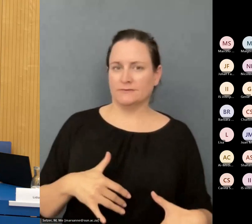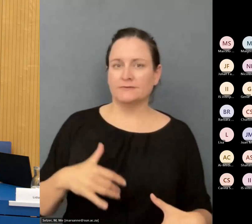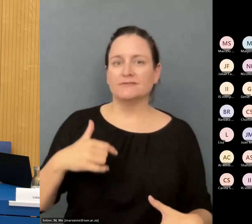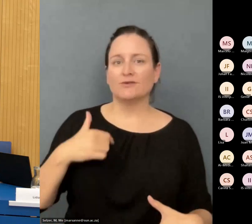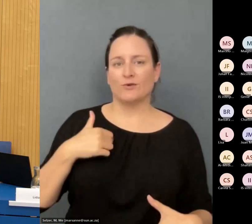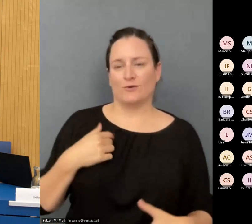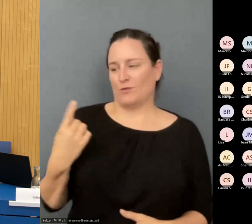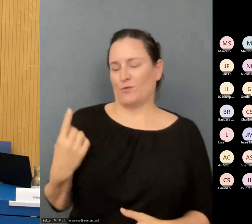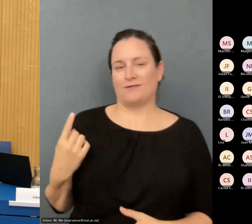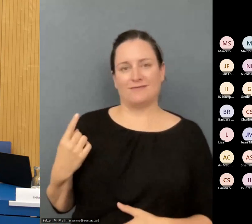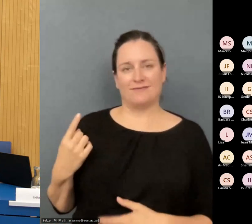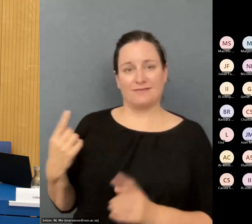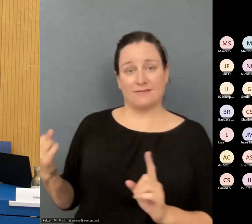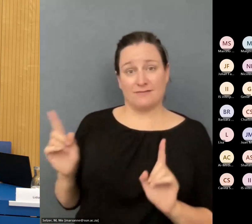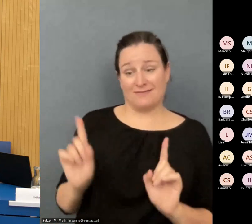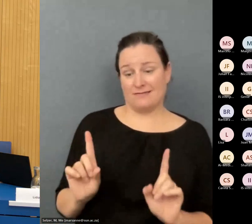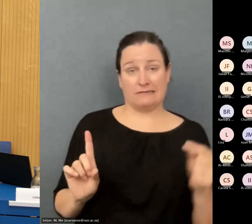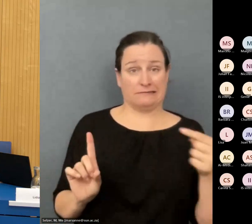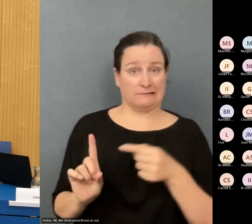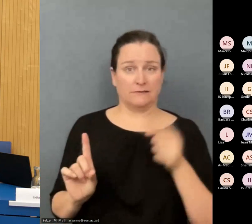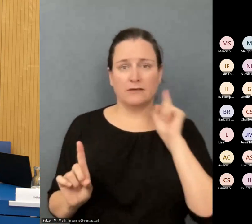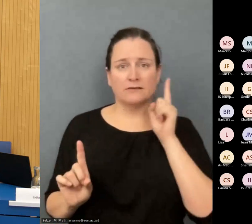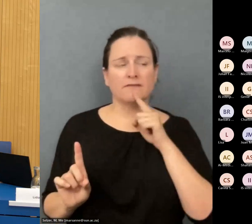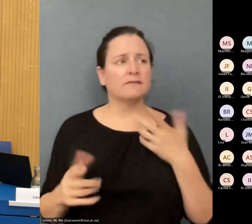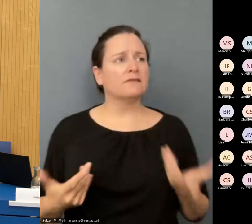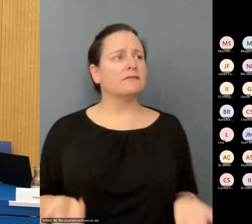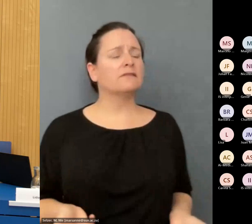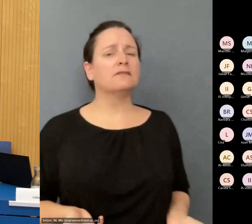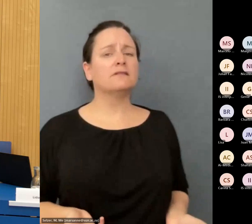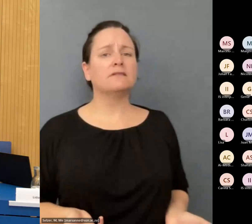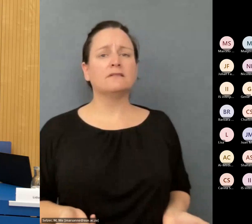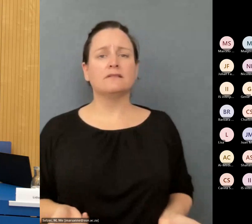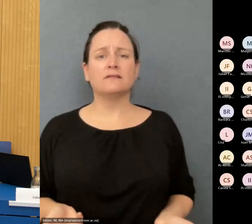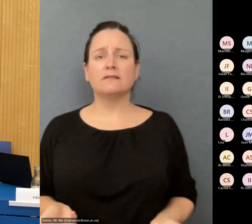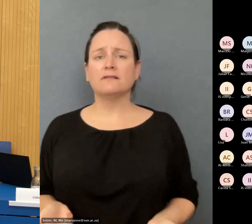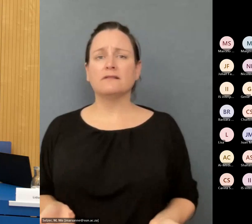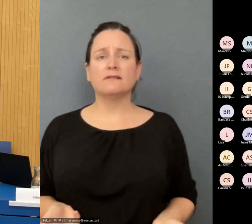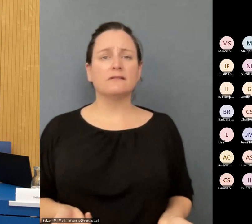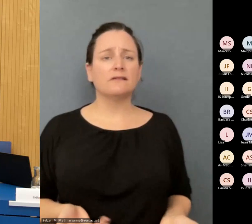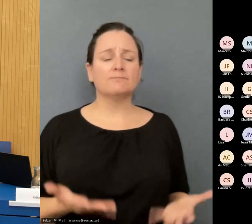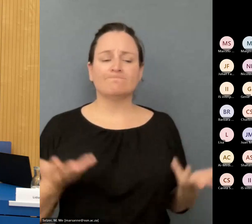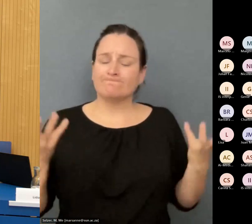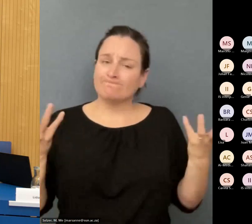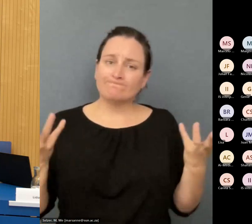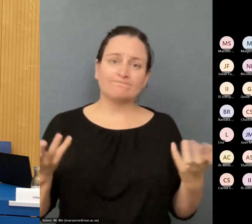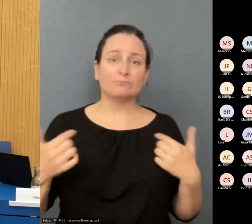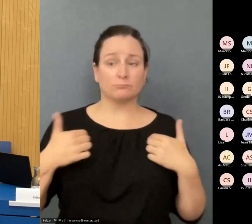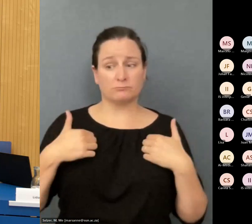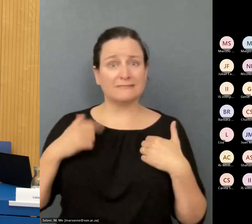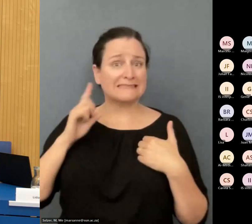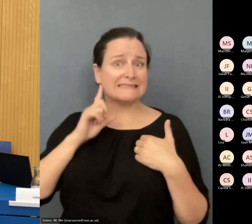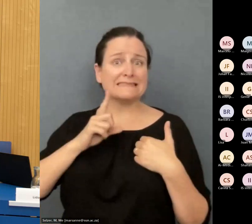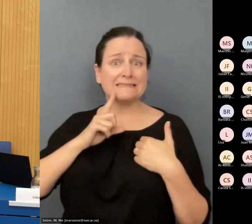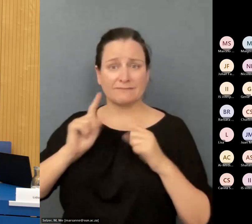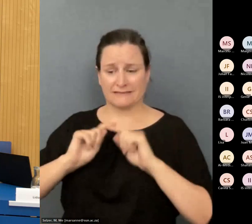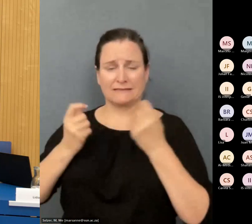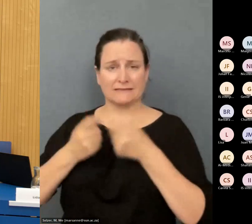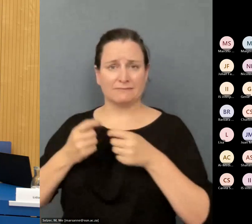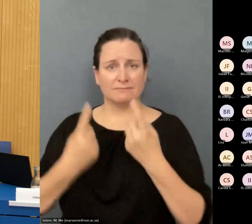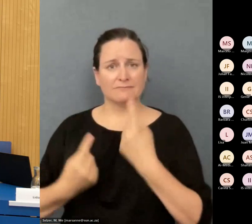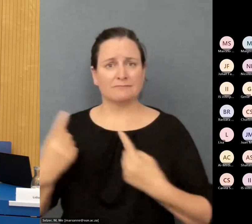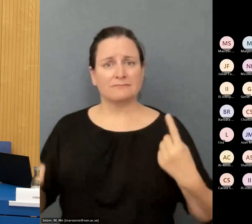or deaf members where many deaf person at our team to come